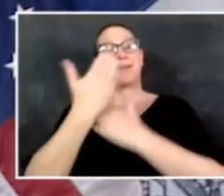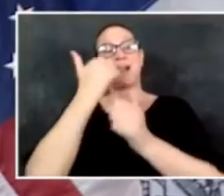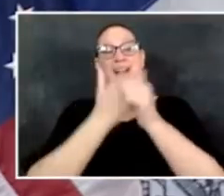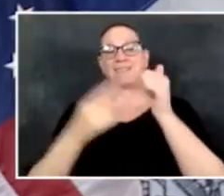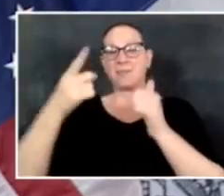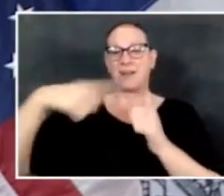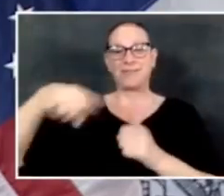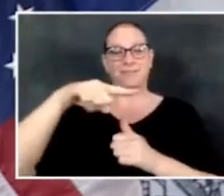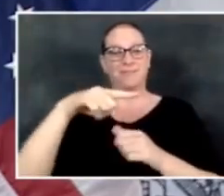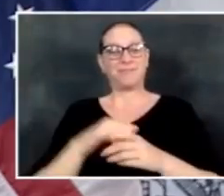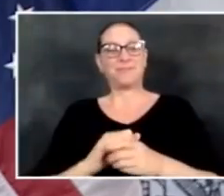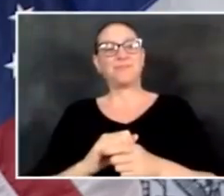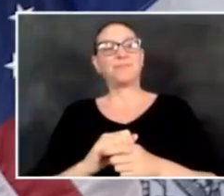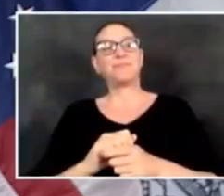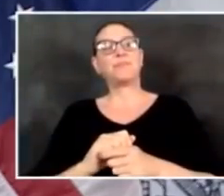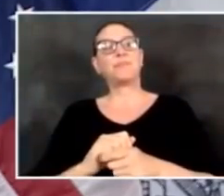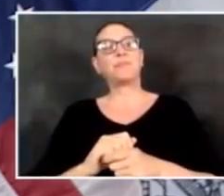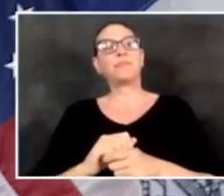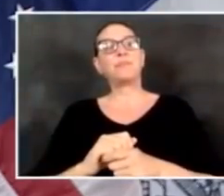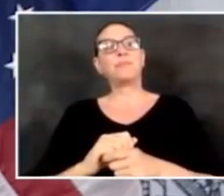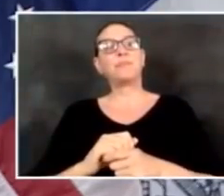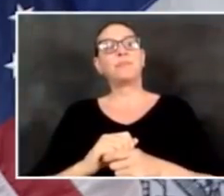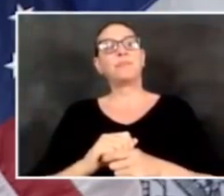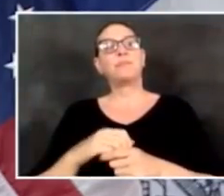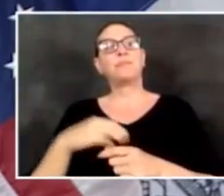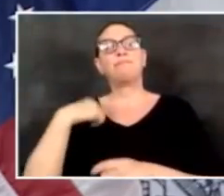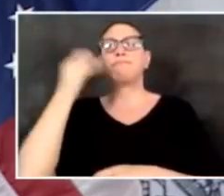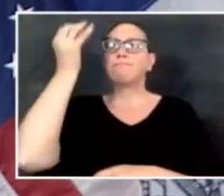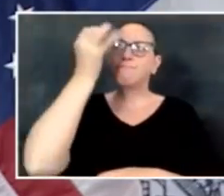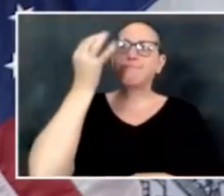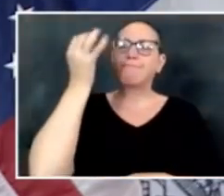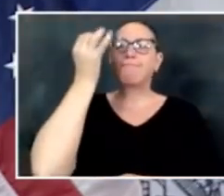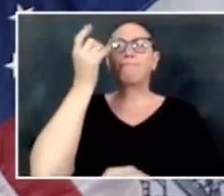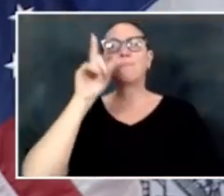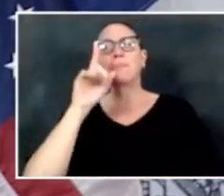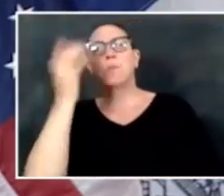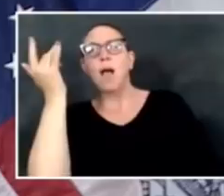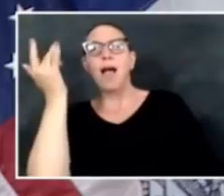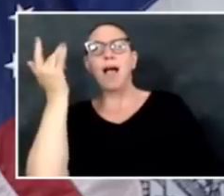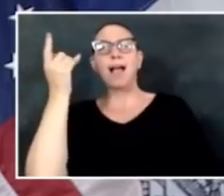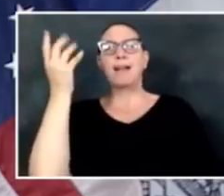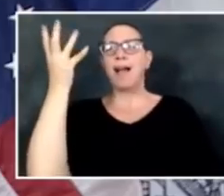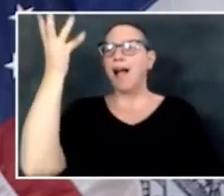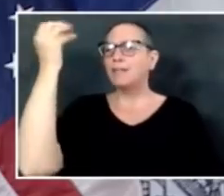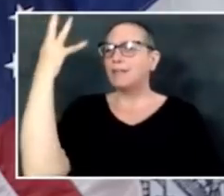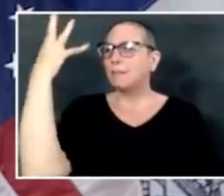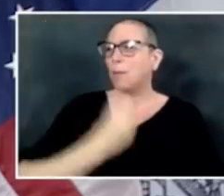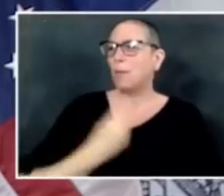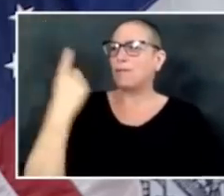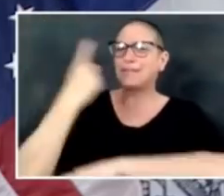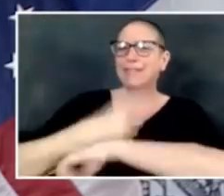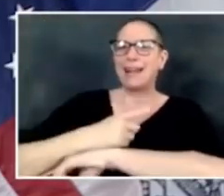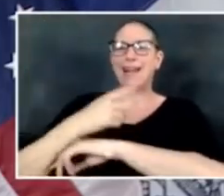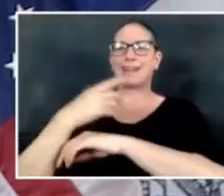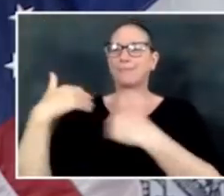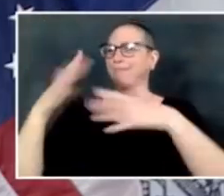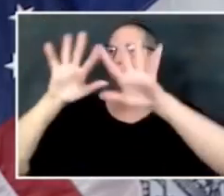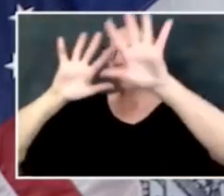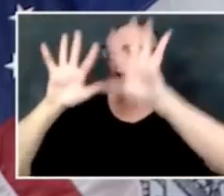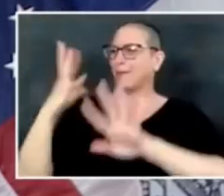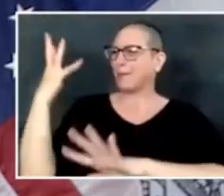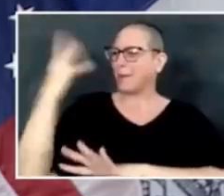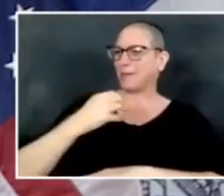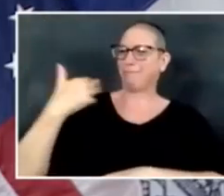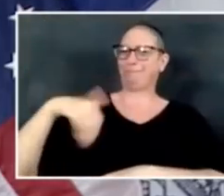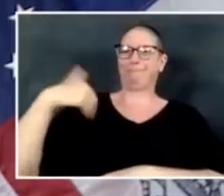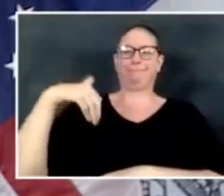on my mind this weekend with the beautiful weather. I wanted to see if there was an update on the city's summer plan. I know it seems that the 4th of